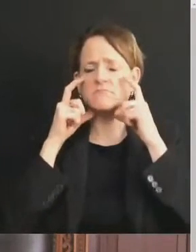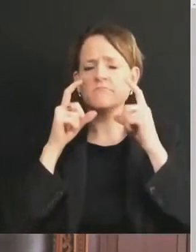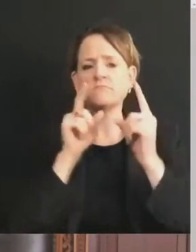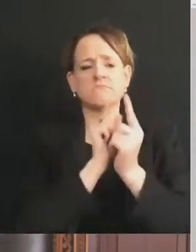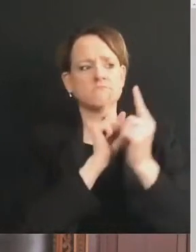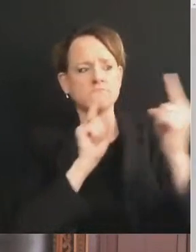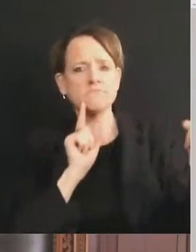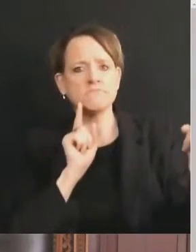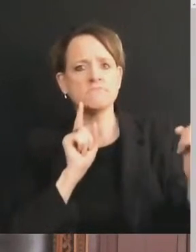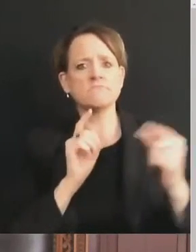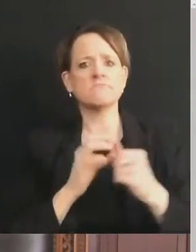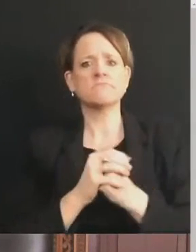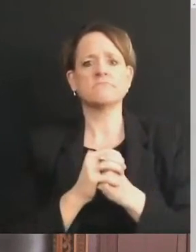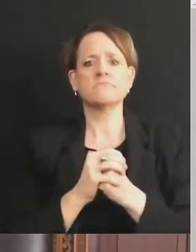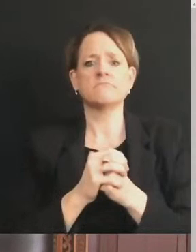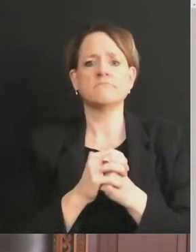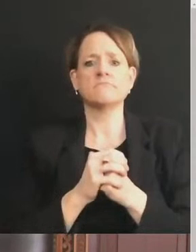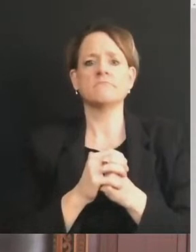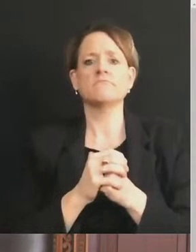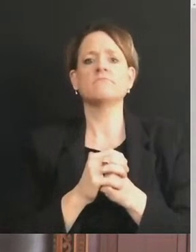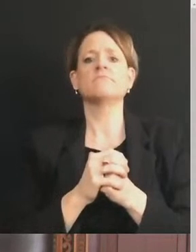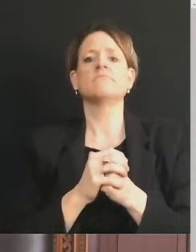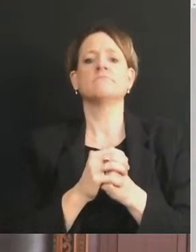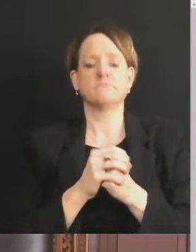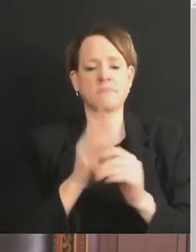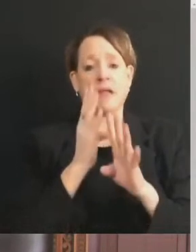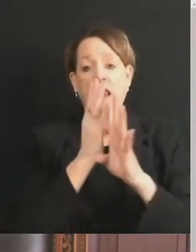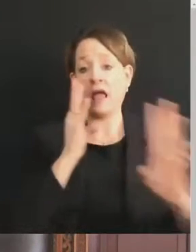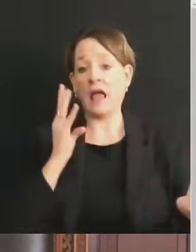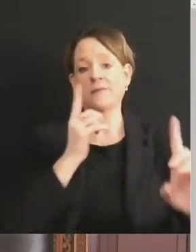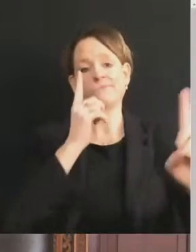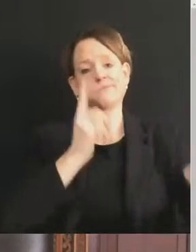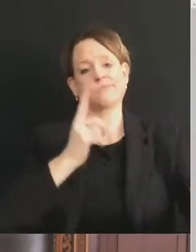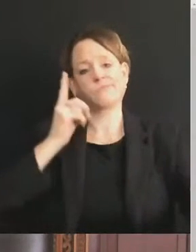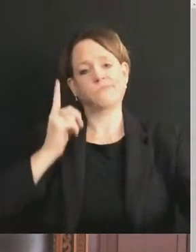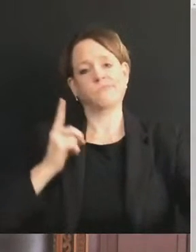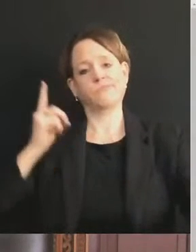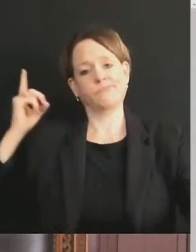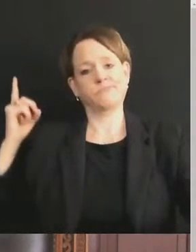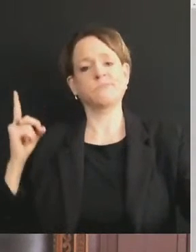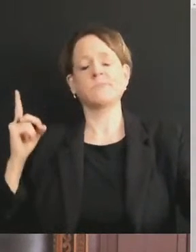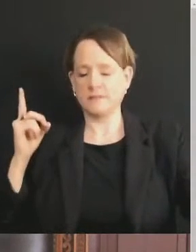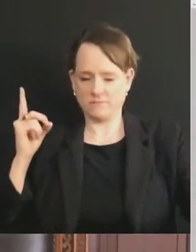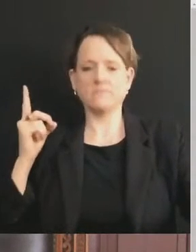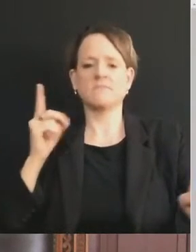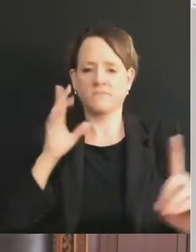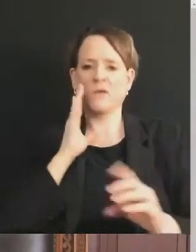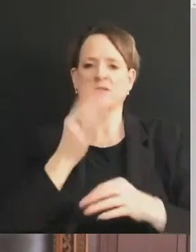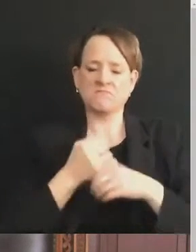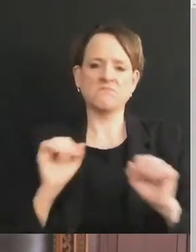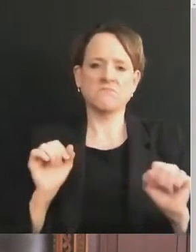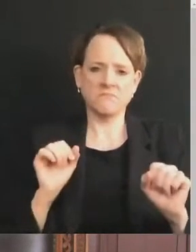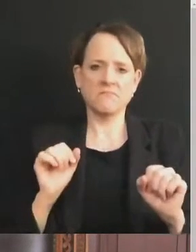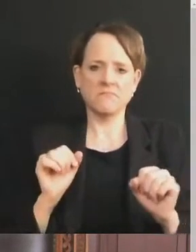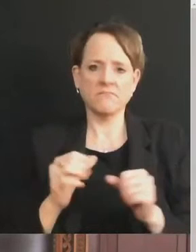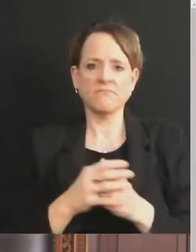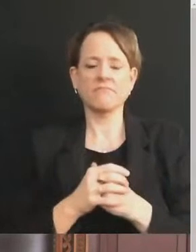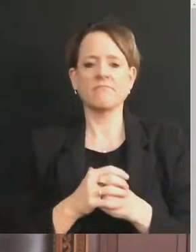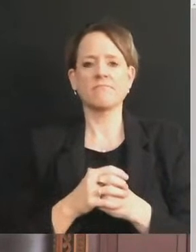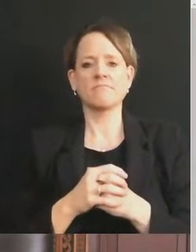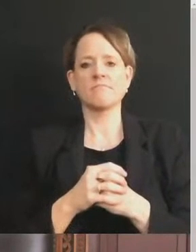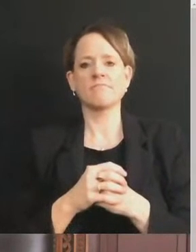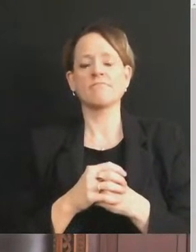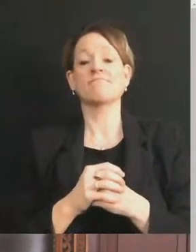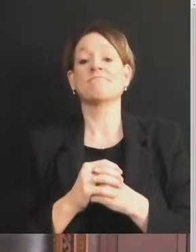line, it will be a safe, important thing to do. As it relates to Halloween, as Secretary-designate